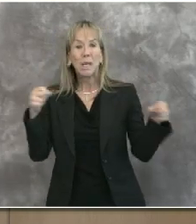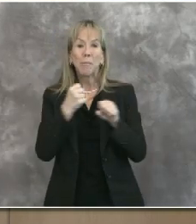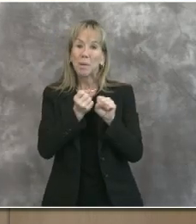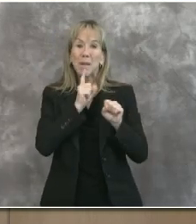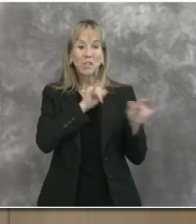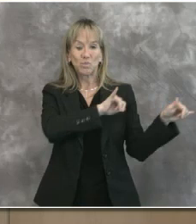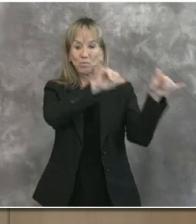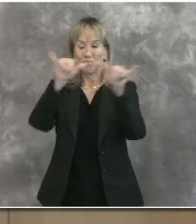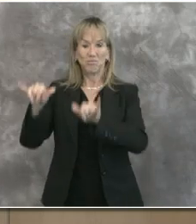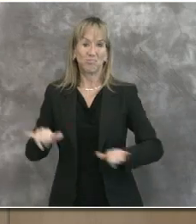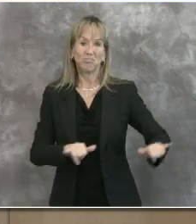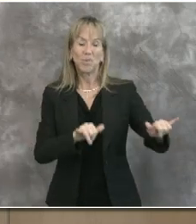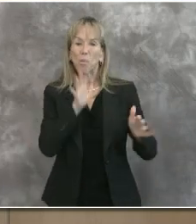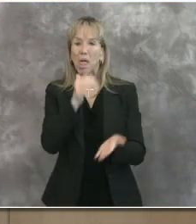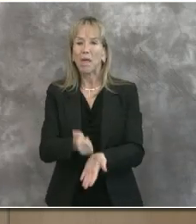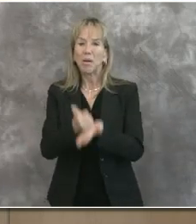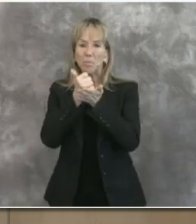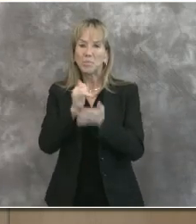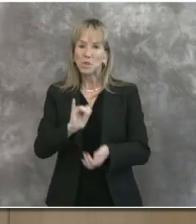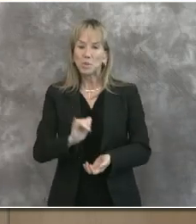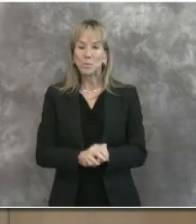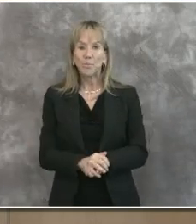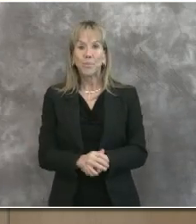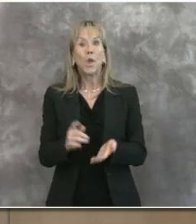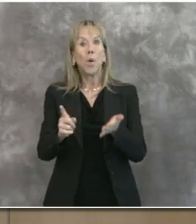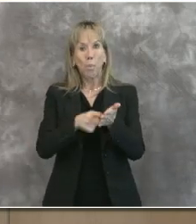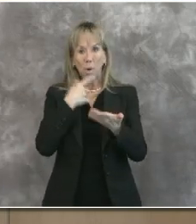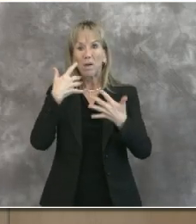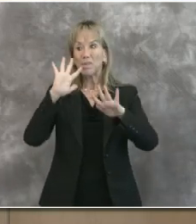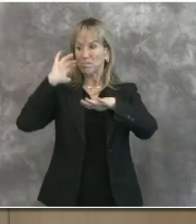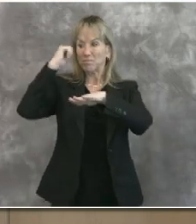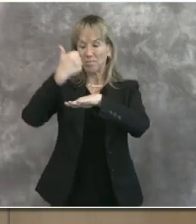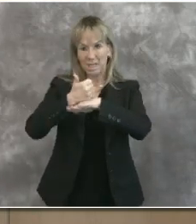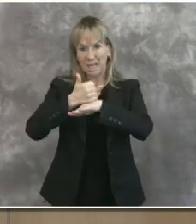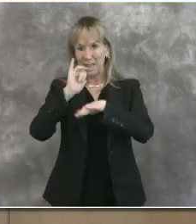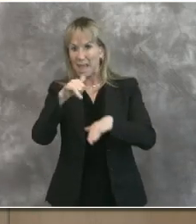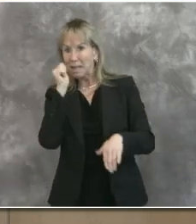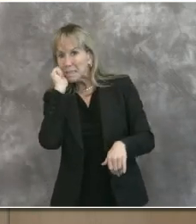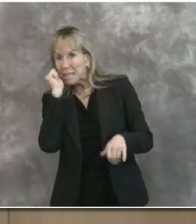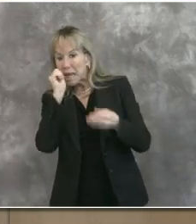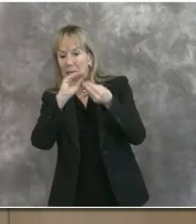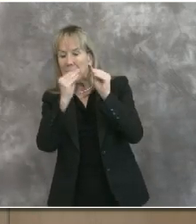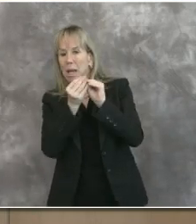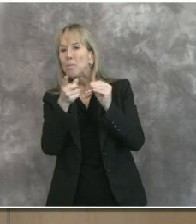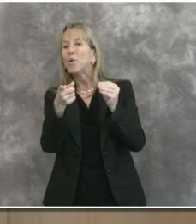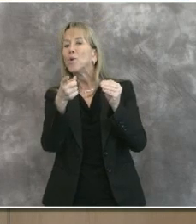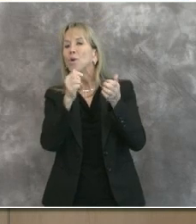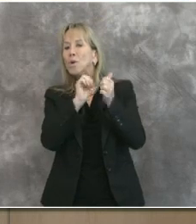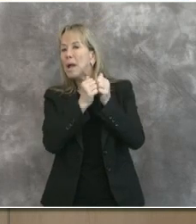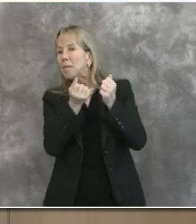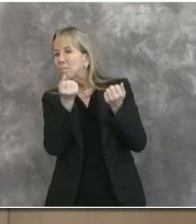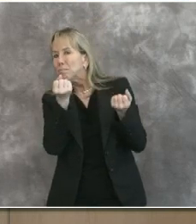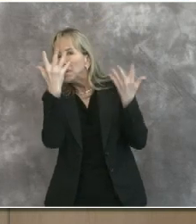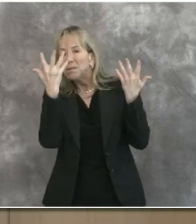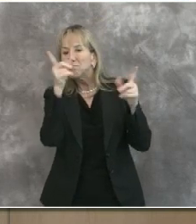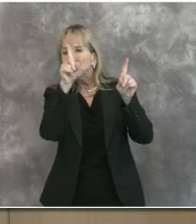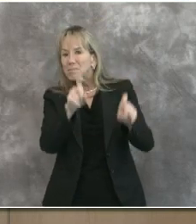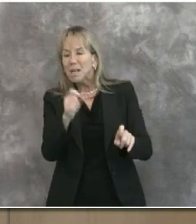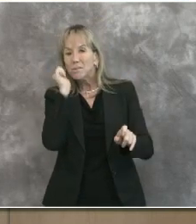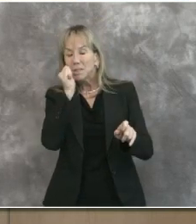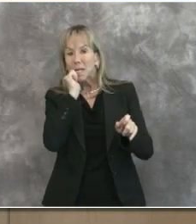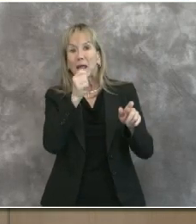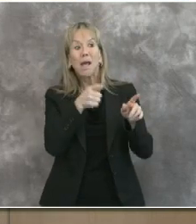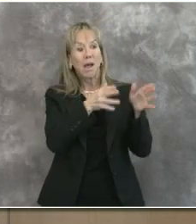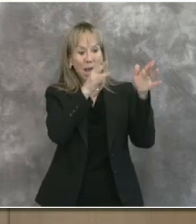page will help us. Once we settle in on what is that daily goal and what are those protocols, then we will need to make an assumption of what